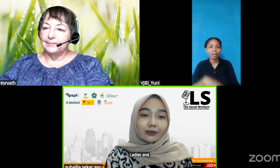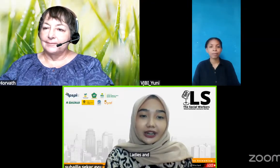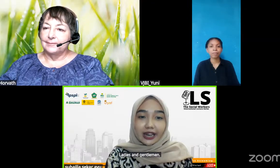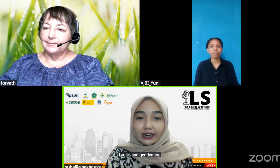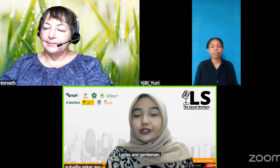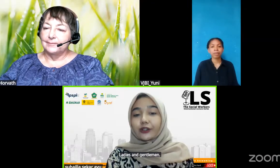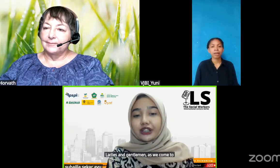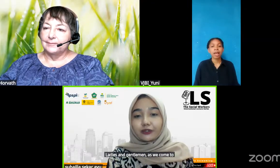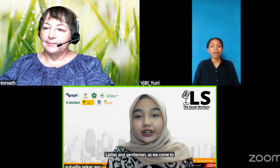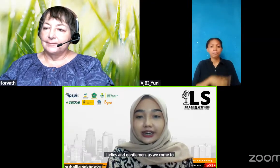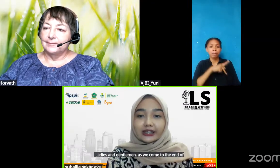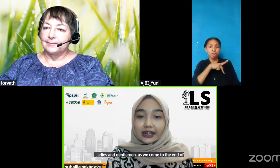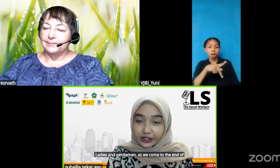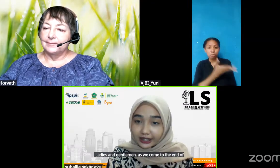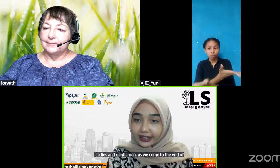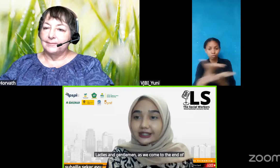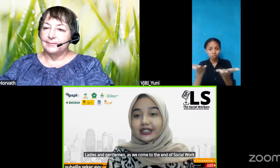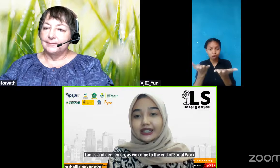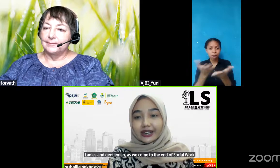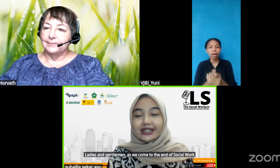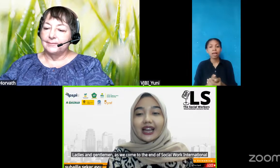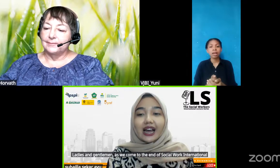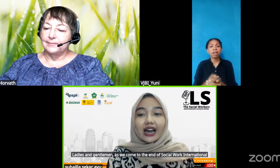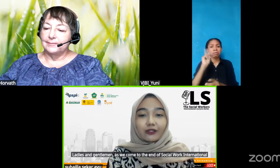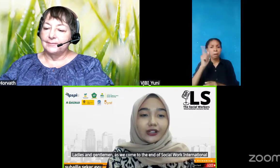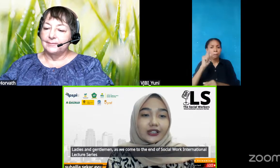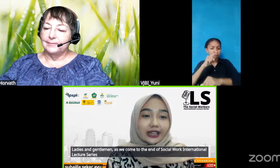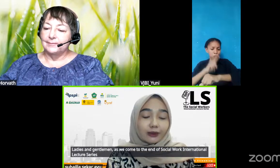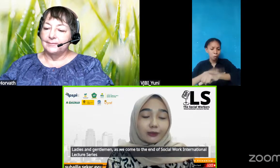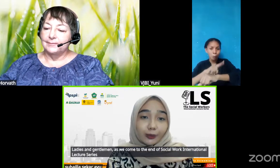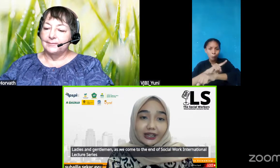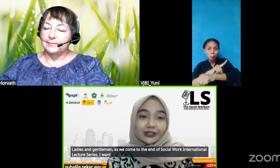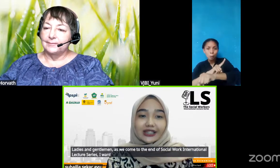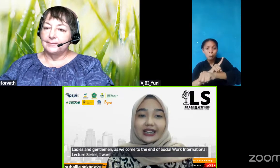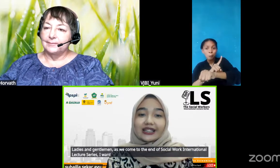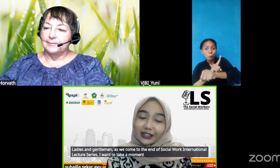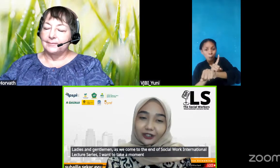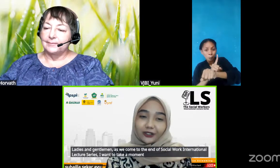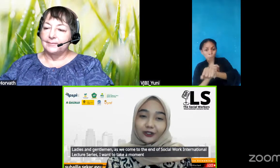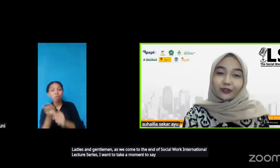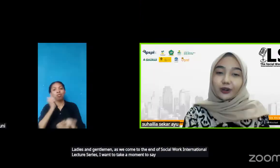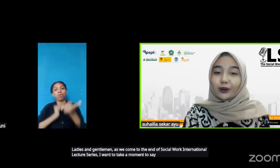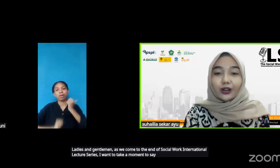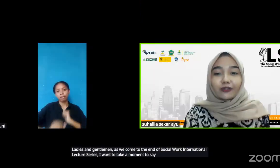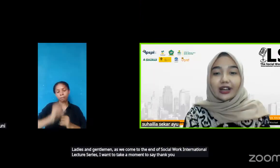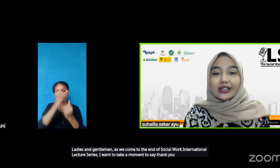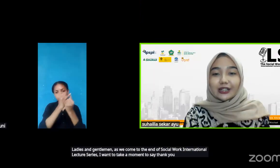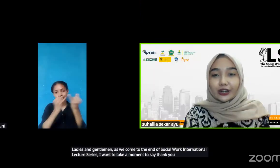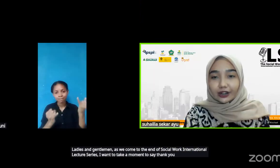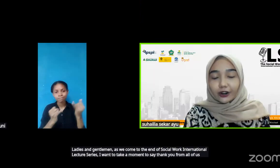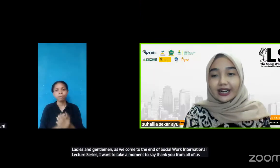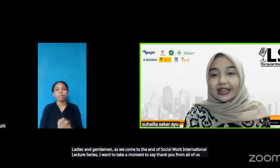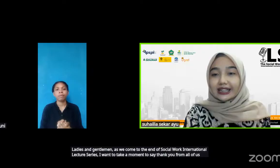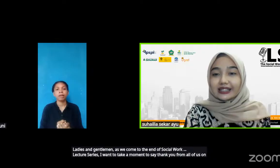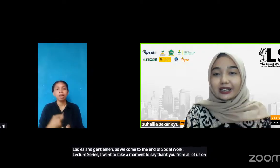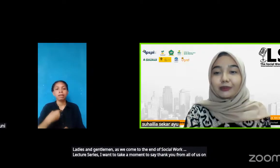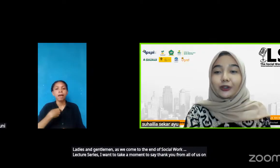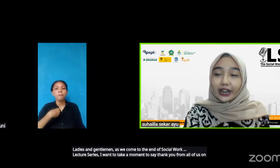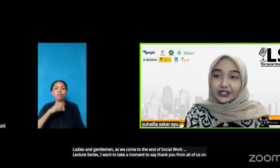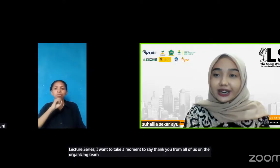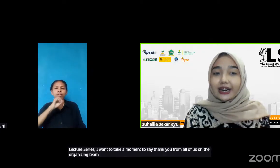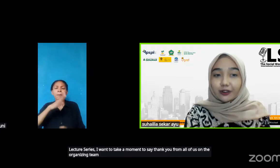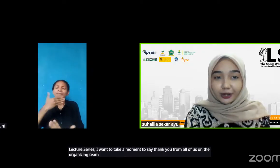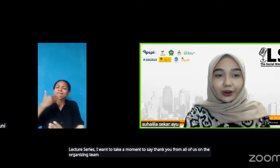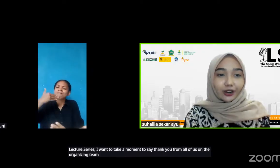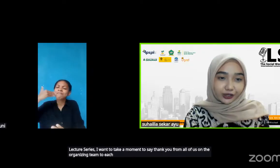come to the end of Social Work International Lecture Series, I want to take a moment to say thank you from all of us on the organizing team to